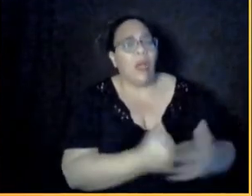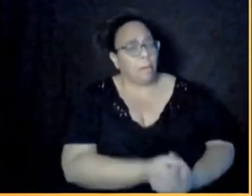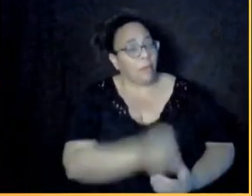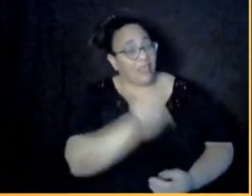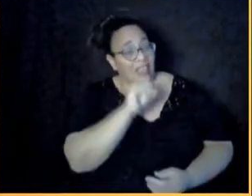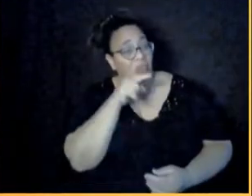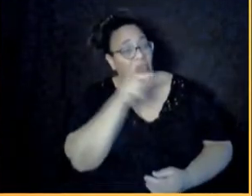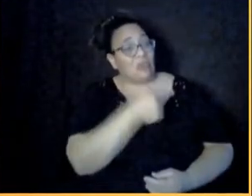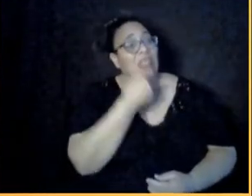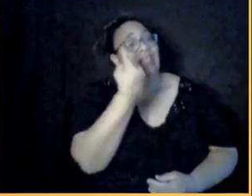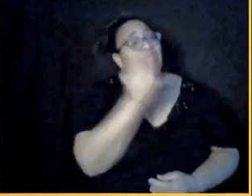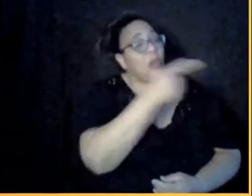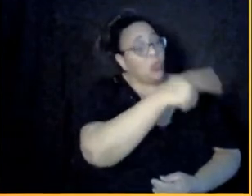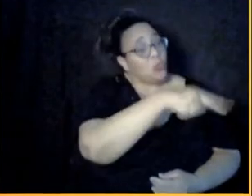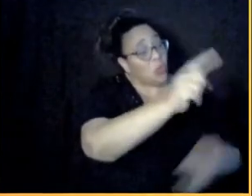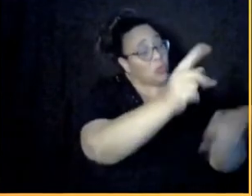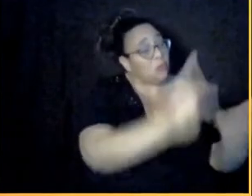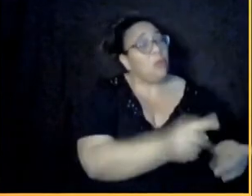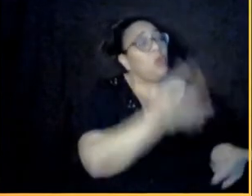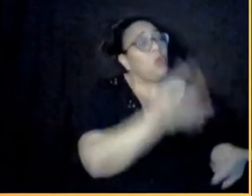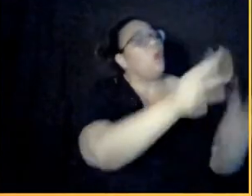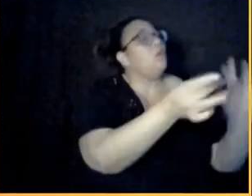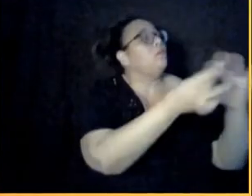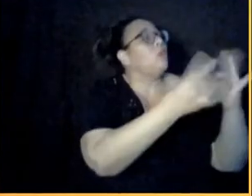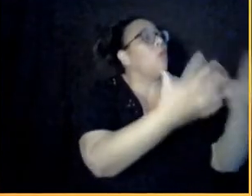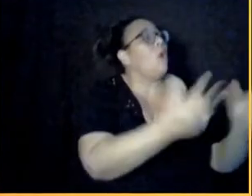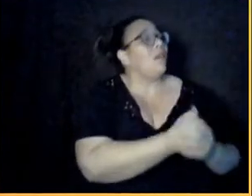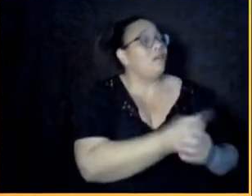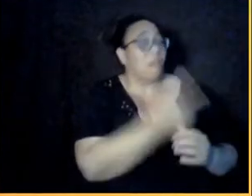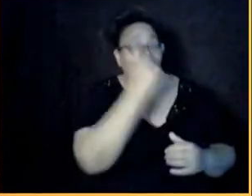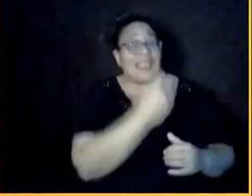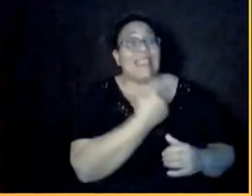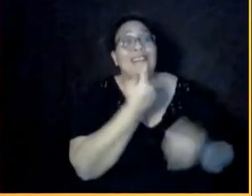say something to those people, what would that be? Because it's common.